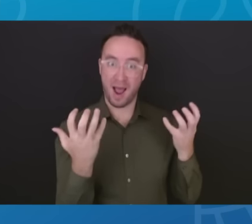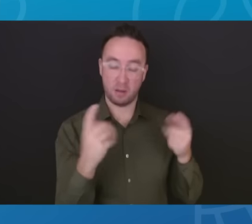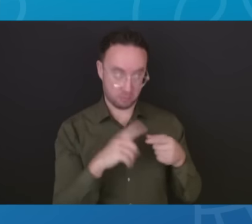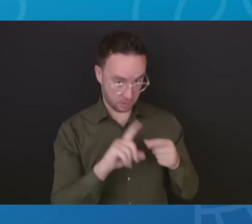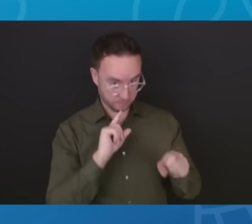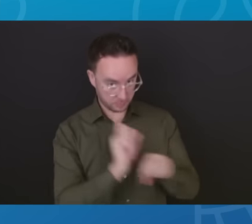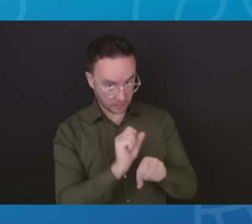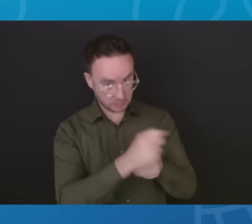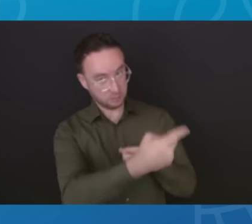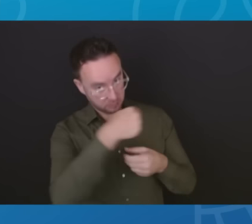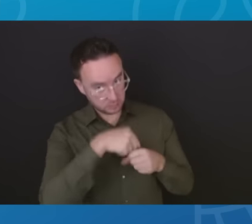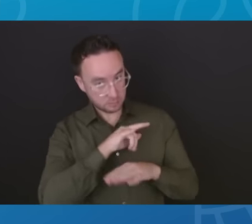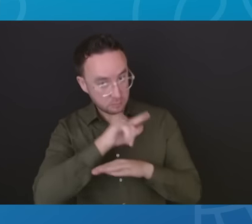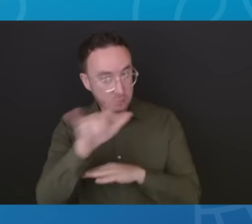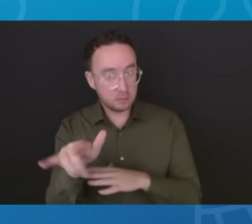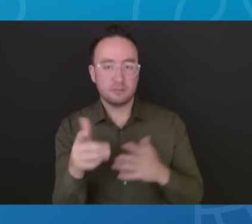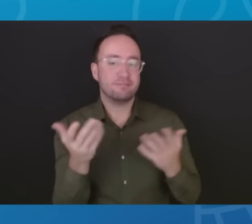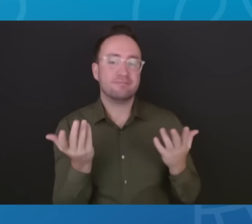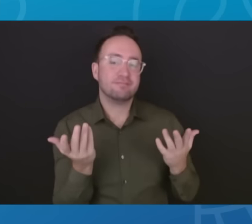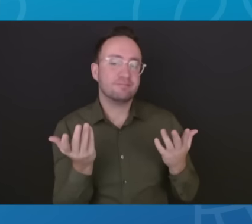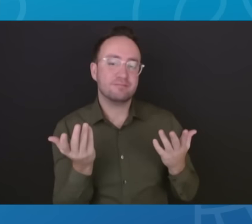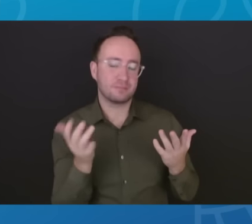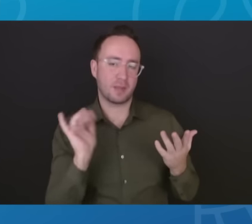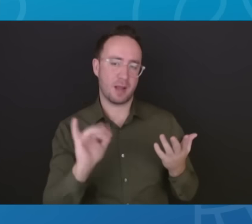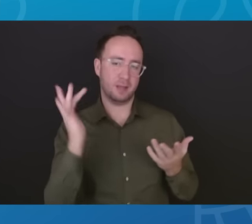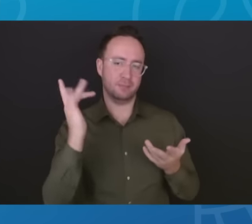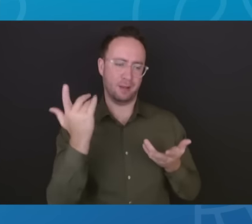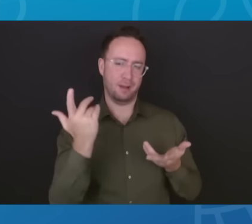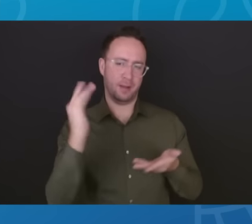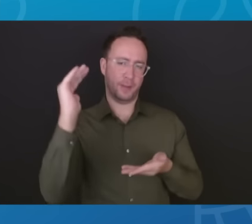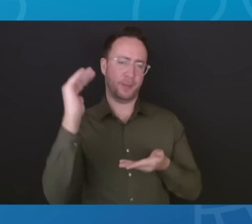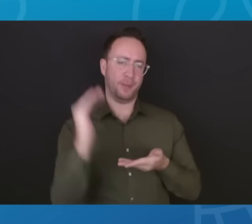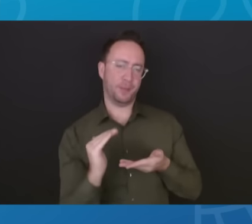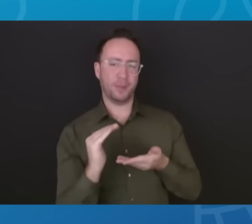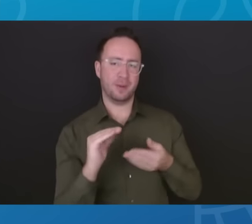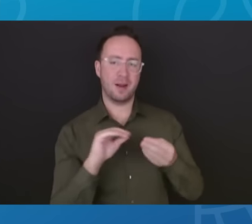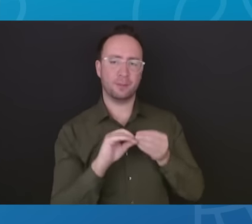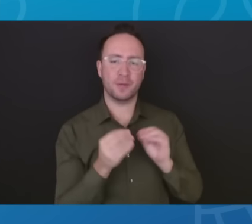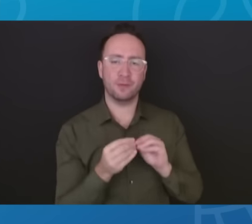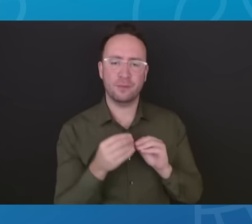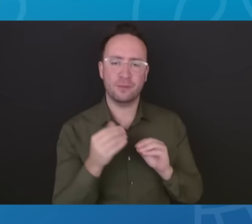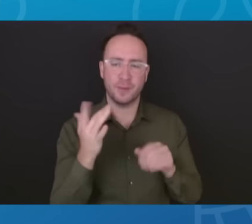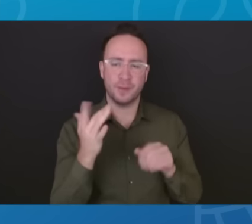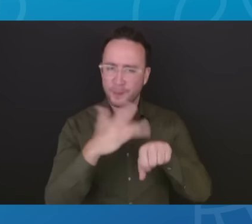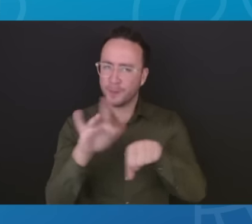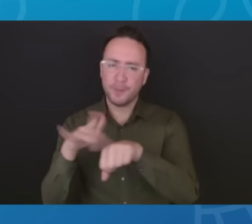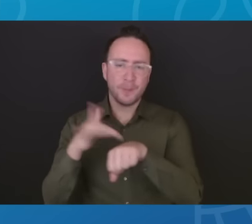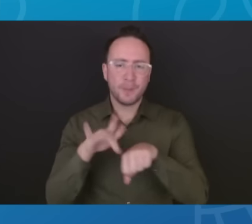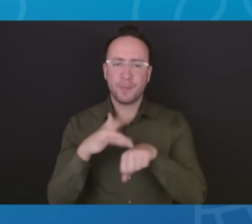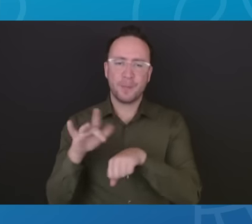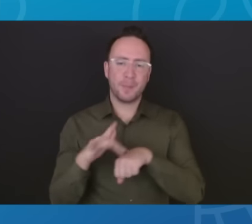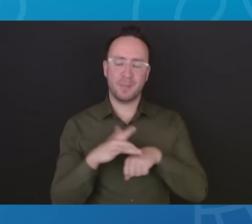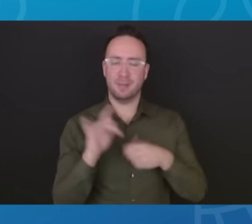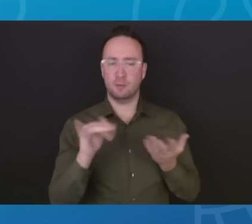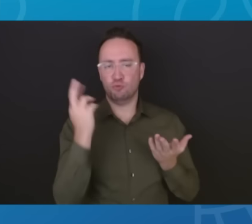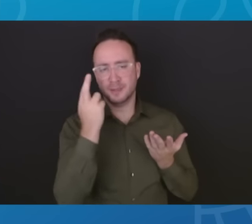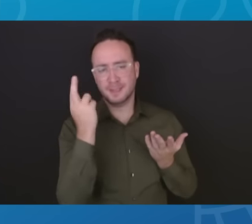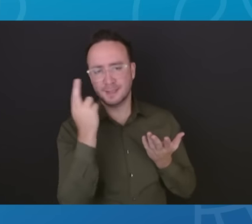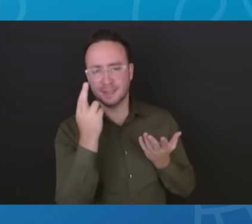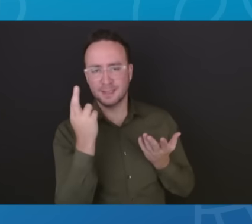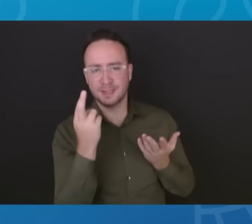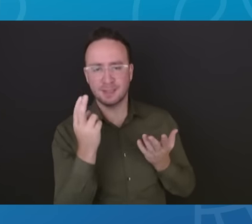that is ultimately the reason why some of these seats remain unfilled, is because you do have people who are making what are very tough decisions to leave. You have people,